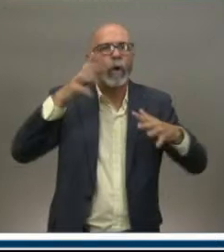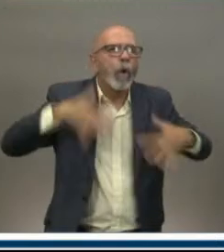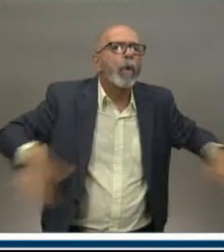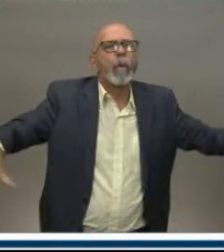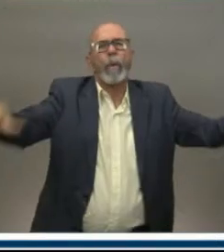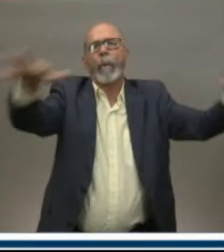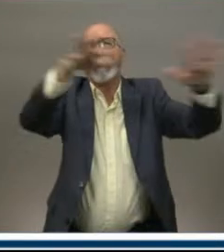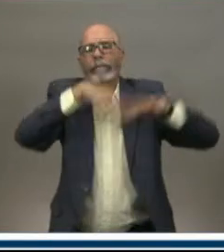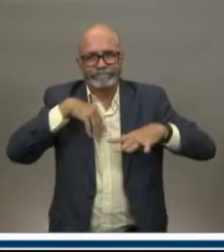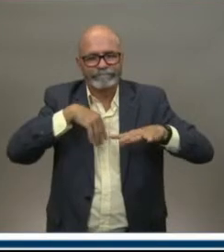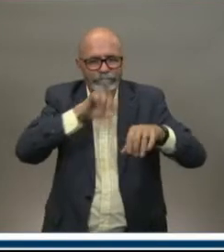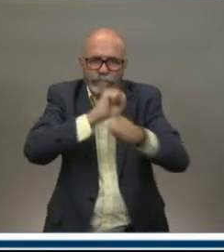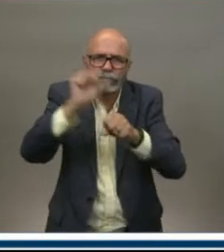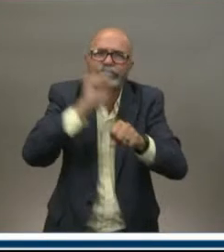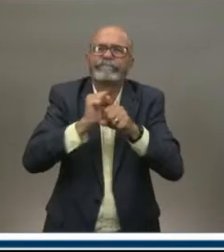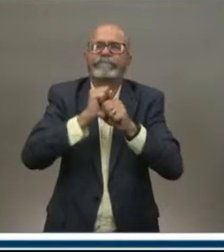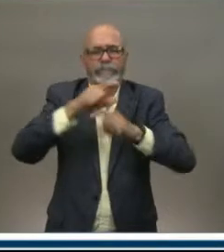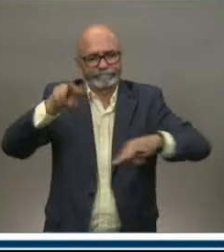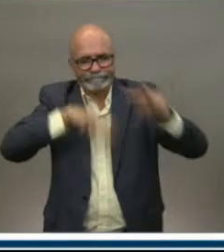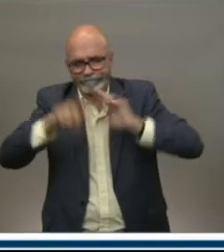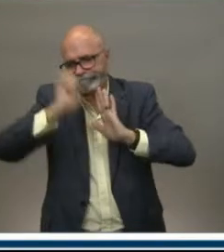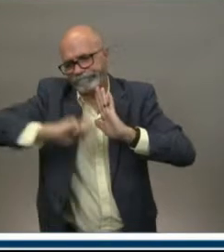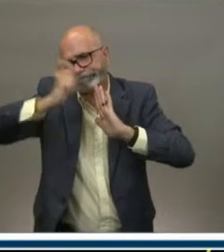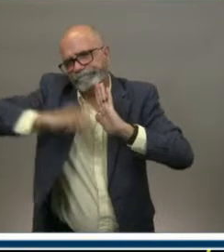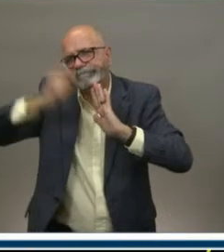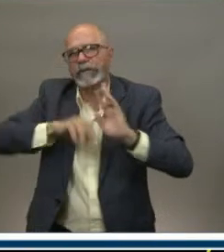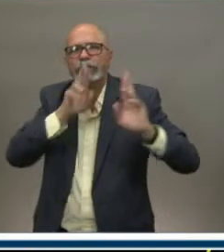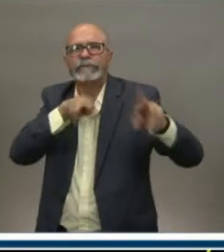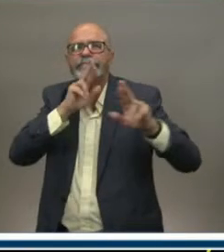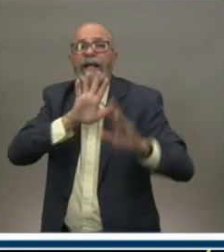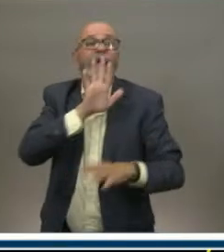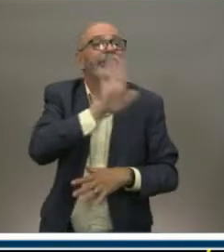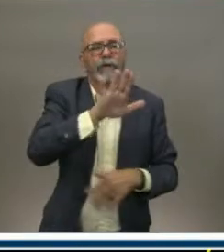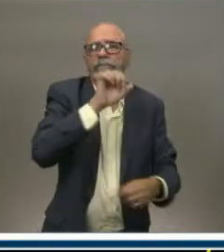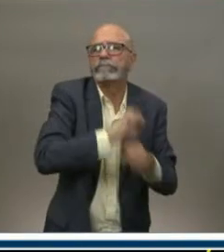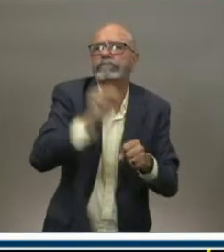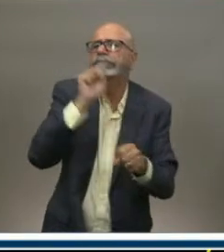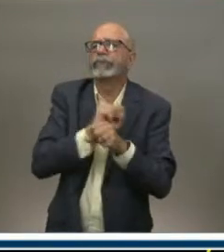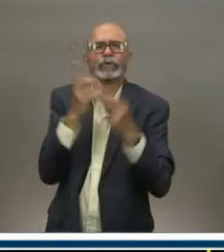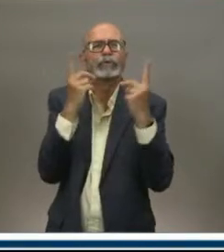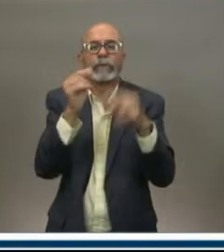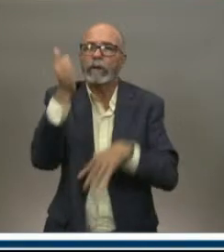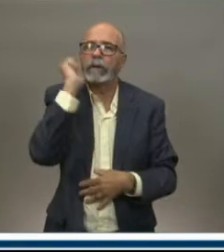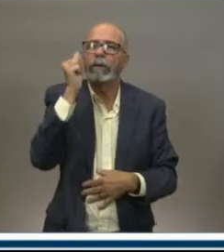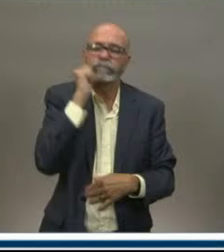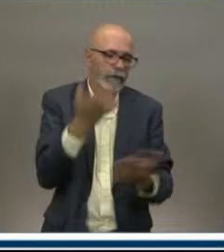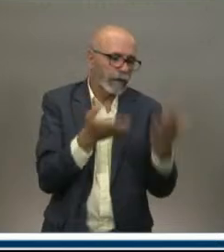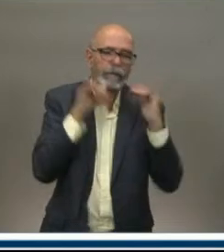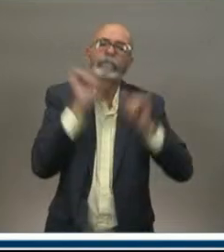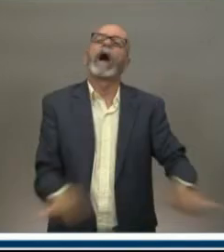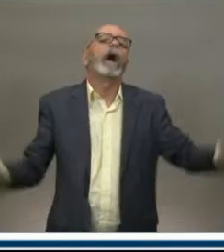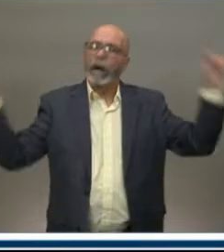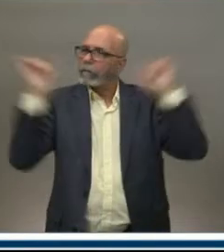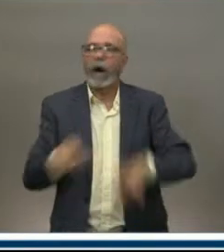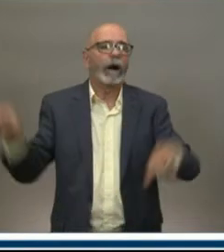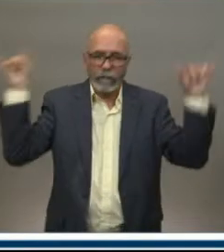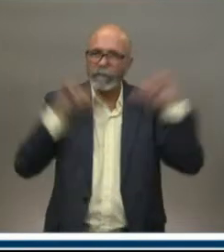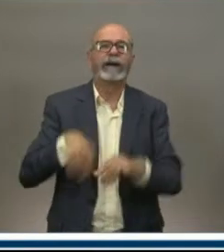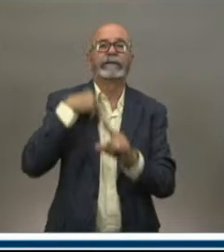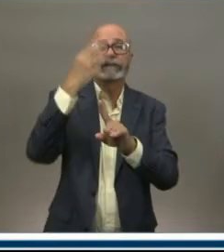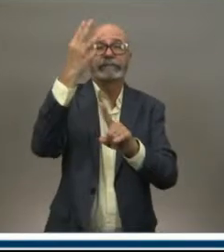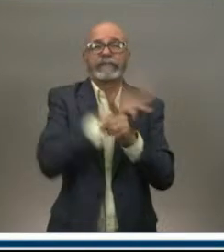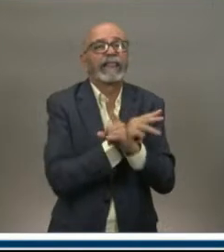also for the work that they do each and every day, and in particular the last 6 months. Those of us